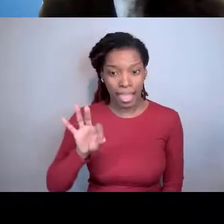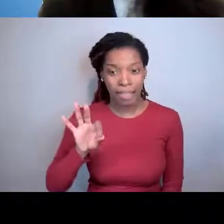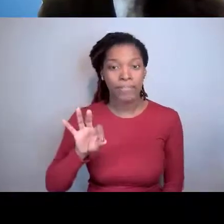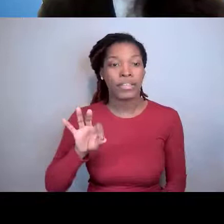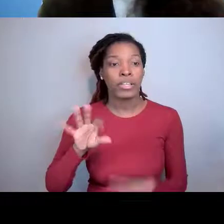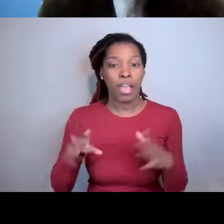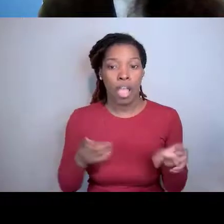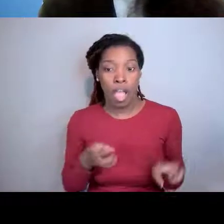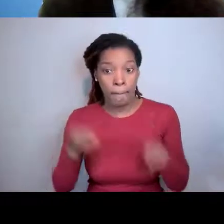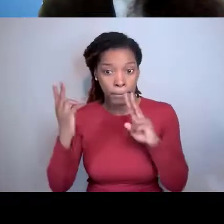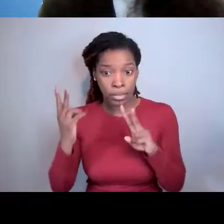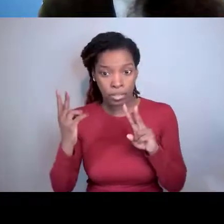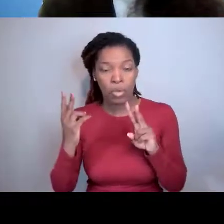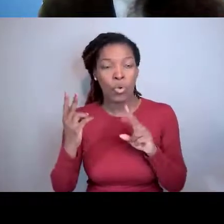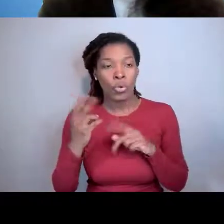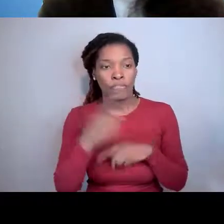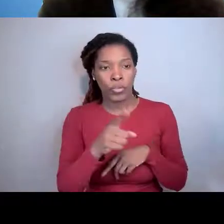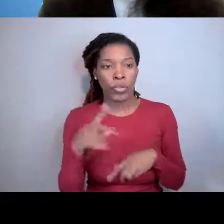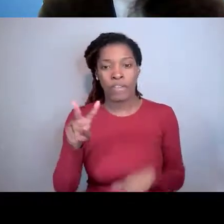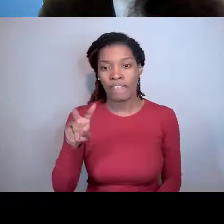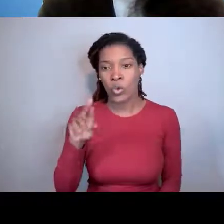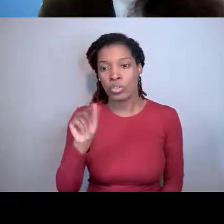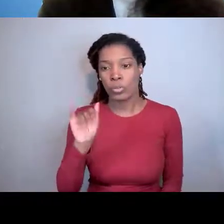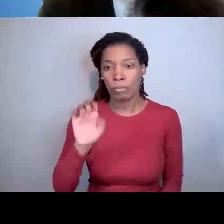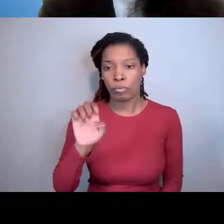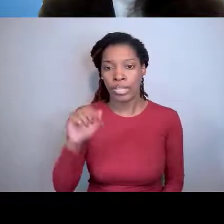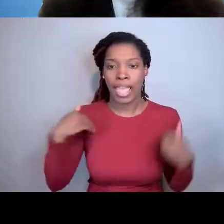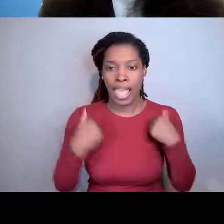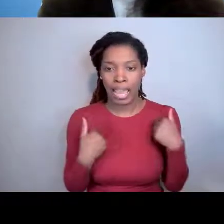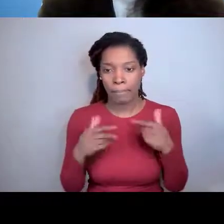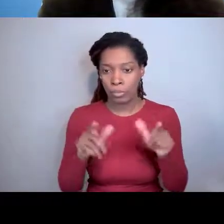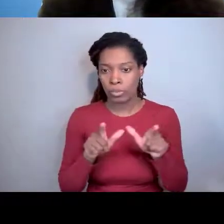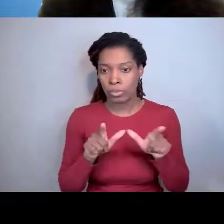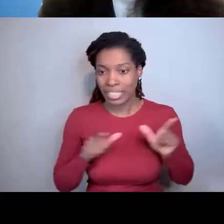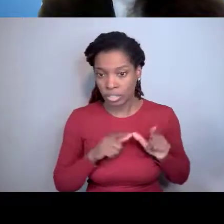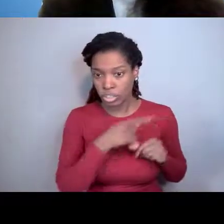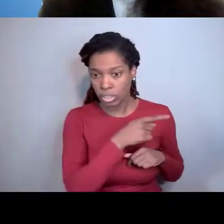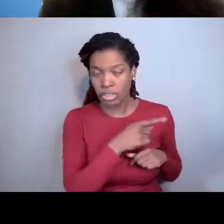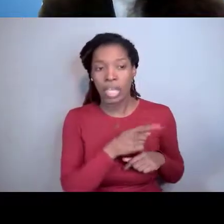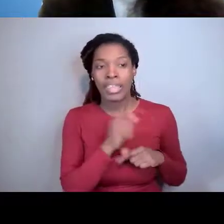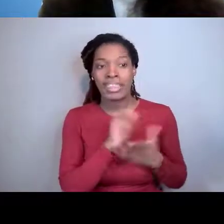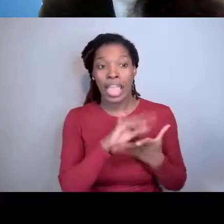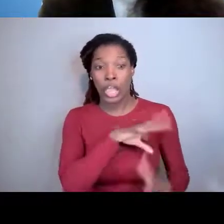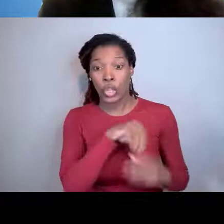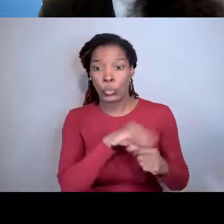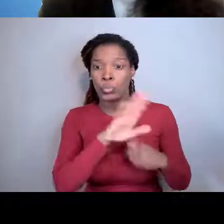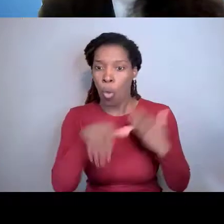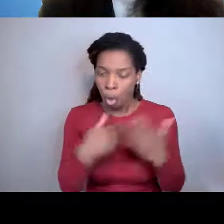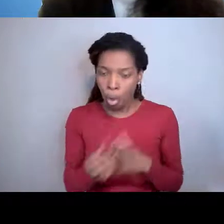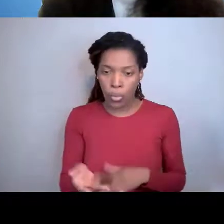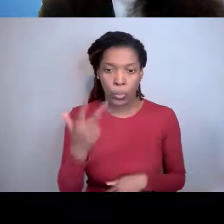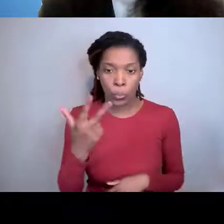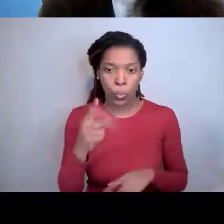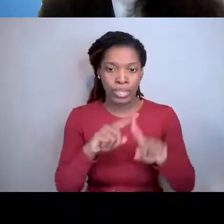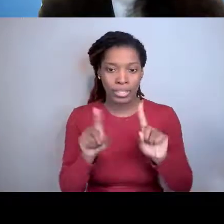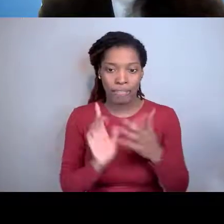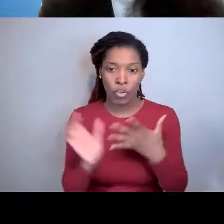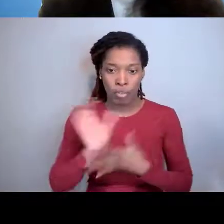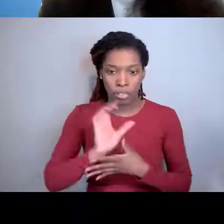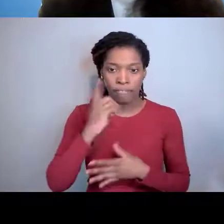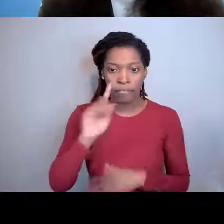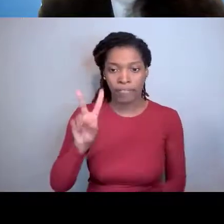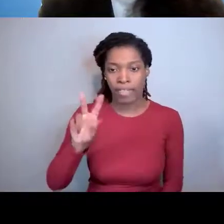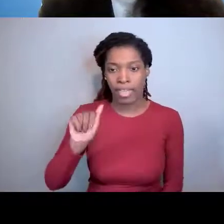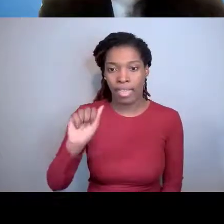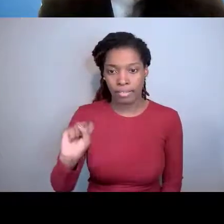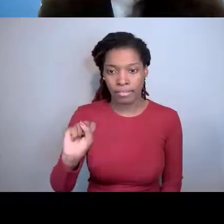section, which included and addresses all 3 criteria of your VAS. Please be sure that